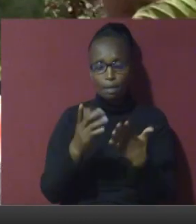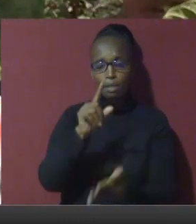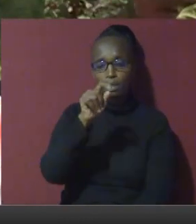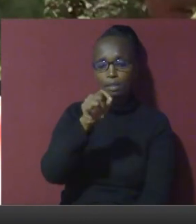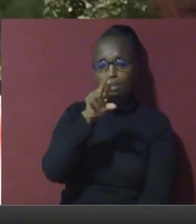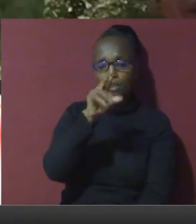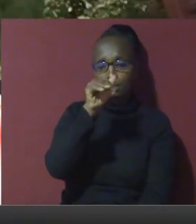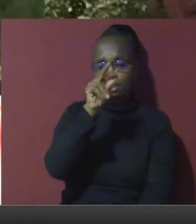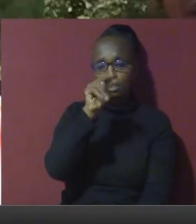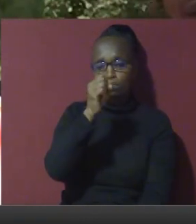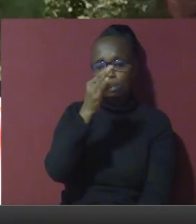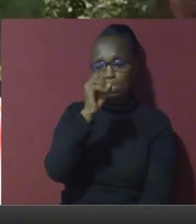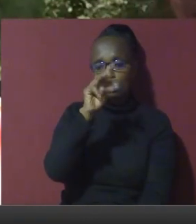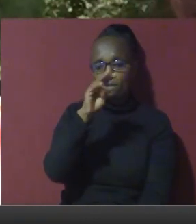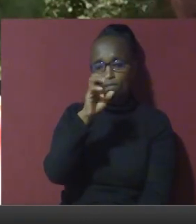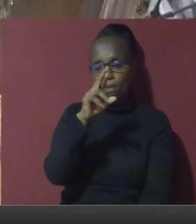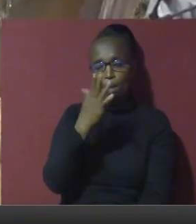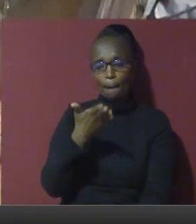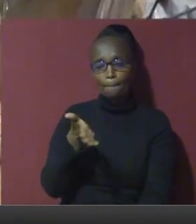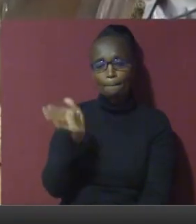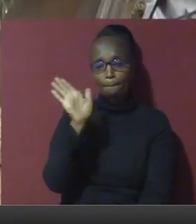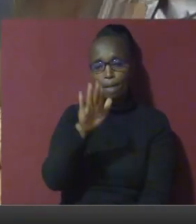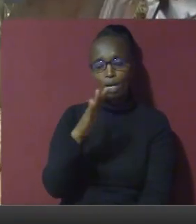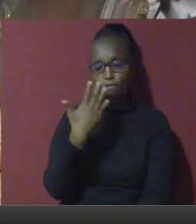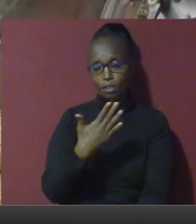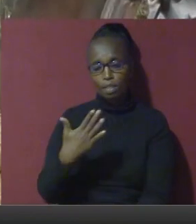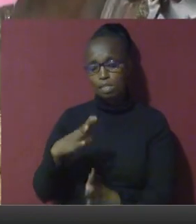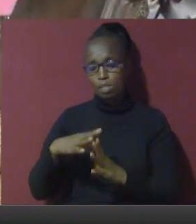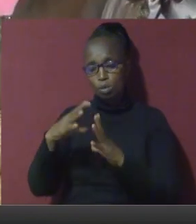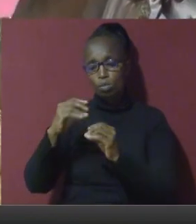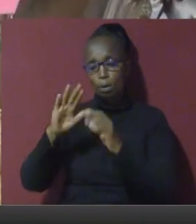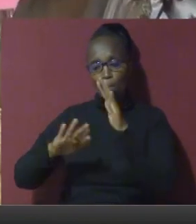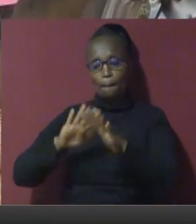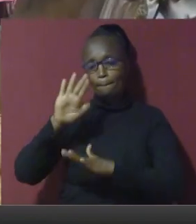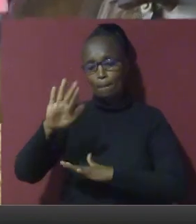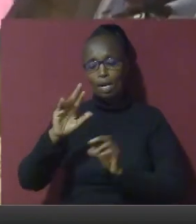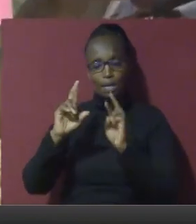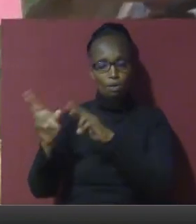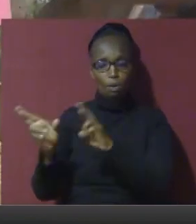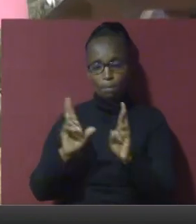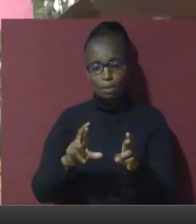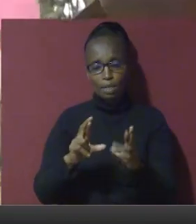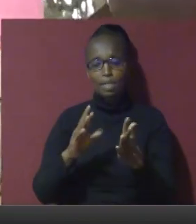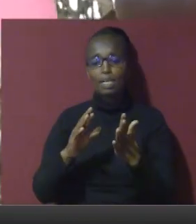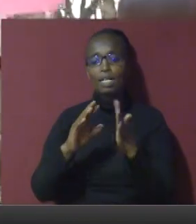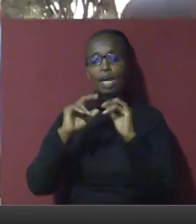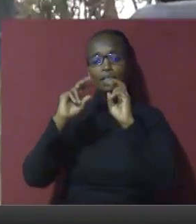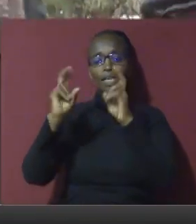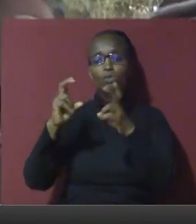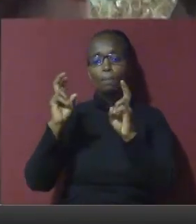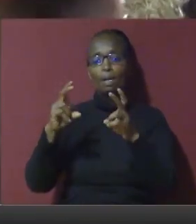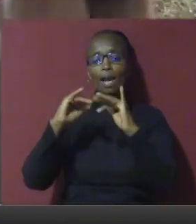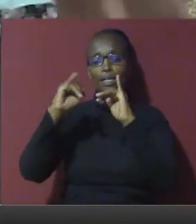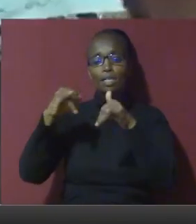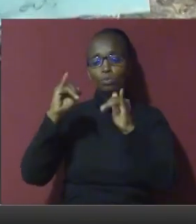that things go normally as they used to be. Visa vya wizi wa mifugo hata hivyo vimeongezeka sana katika eneo hilo,